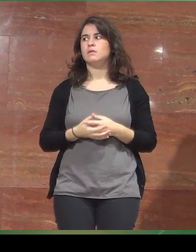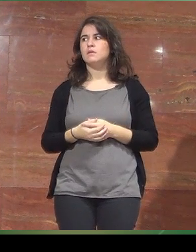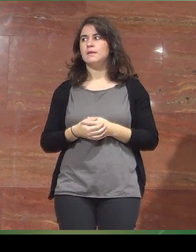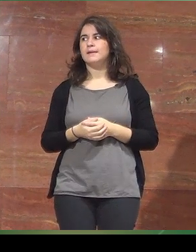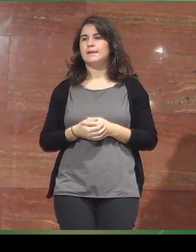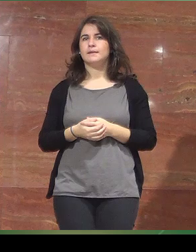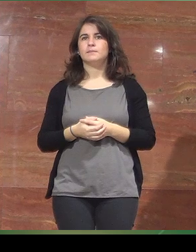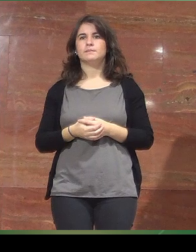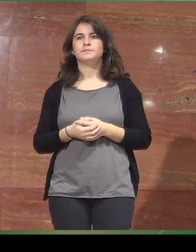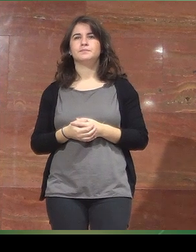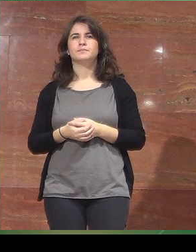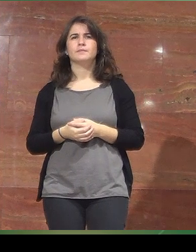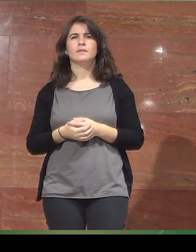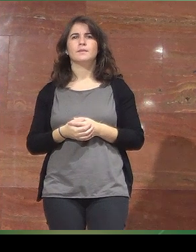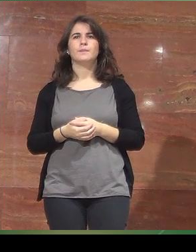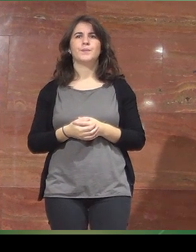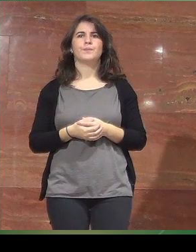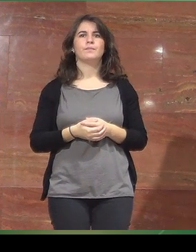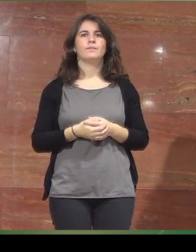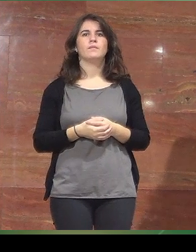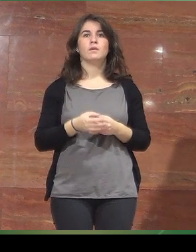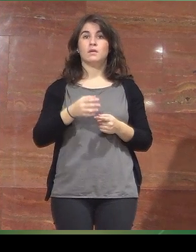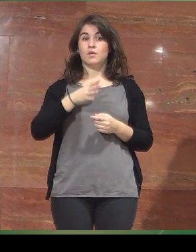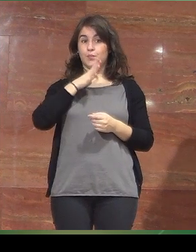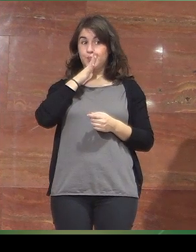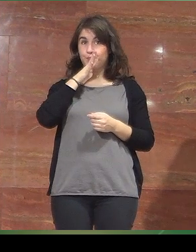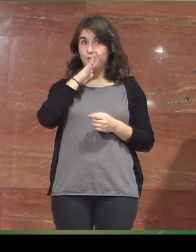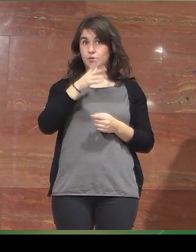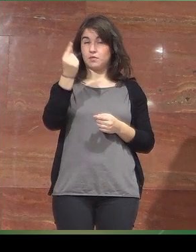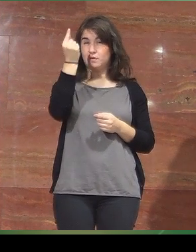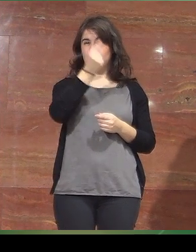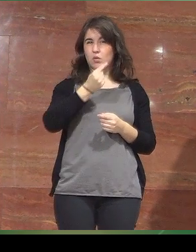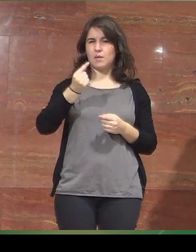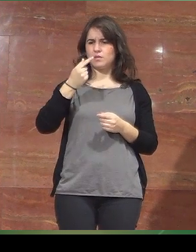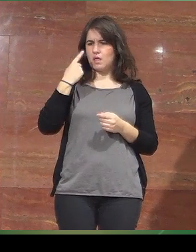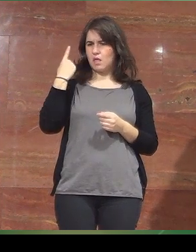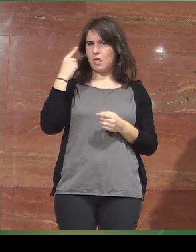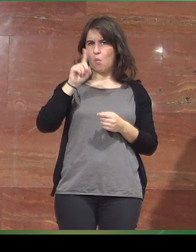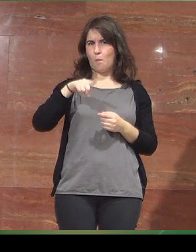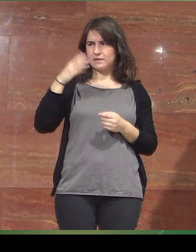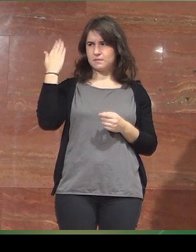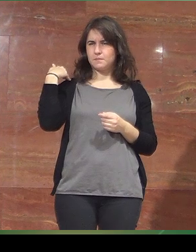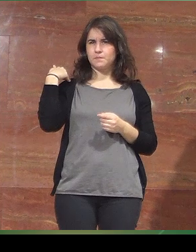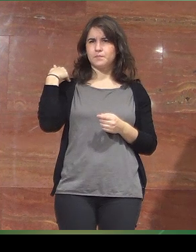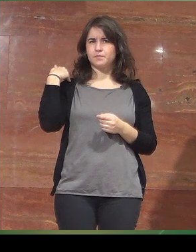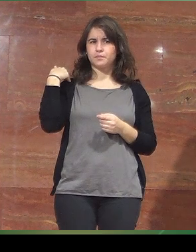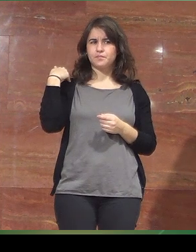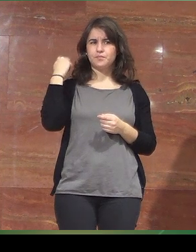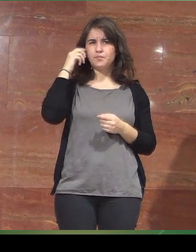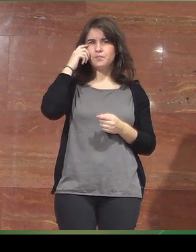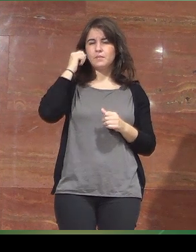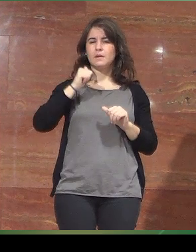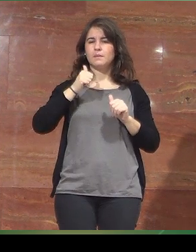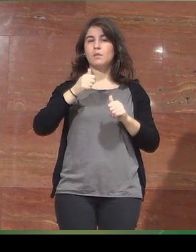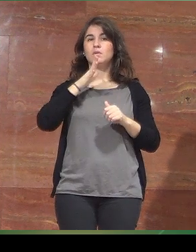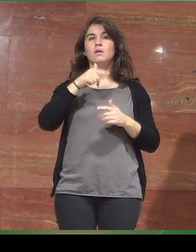any months ago. Because there are every time a tendency in the moment when you say accessibility